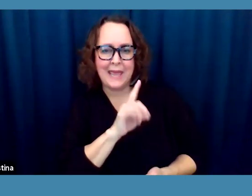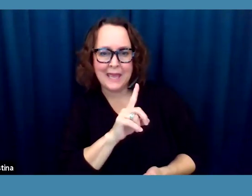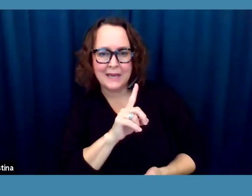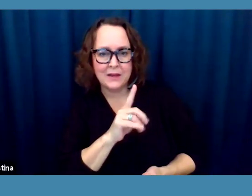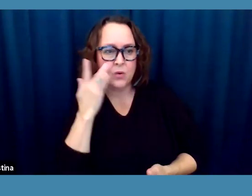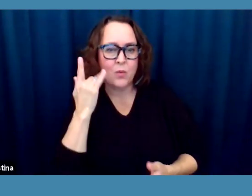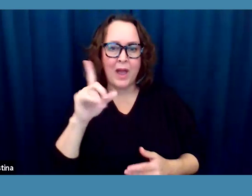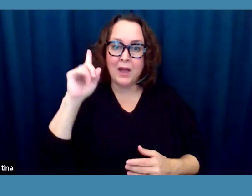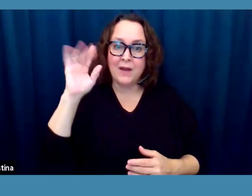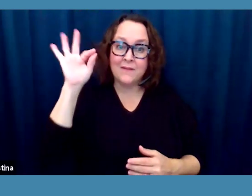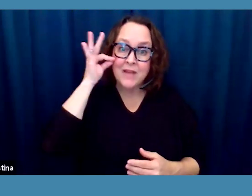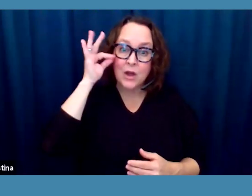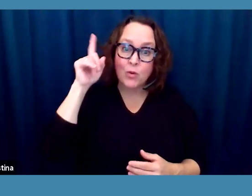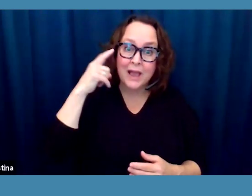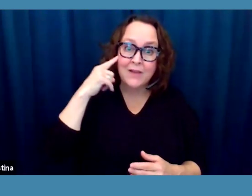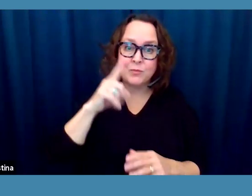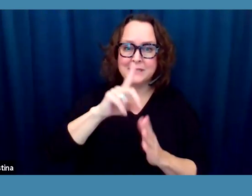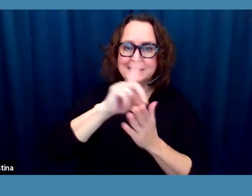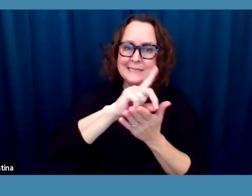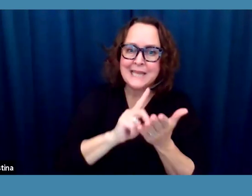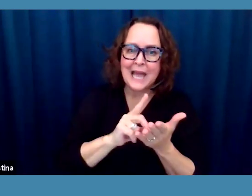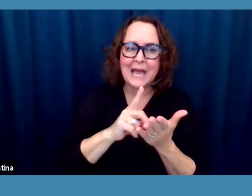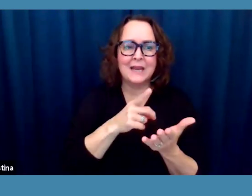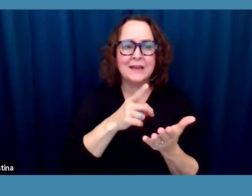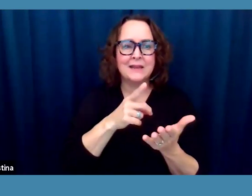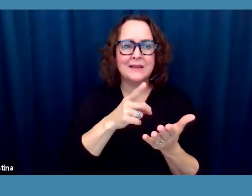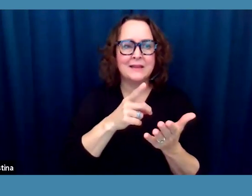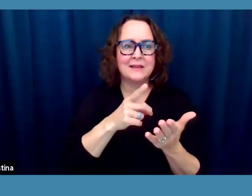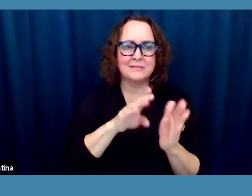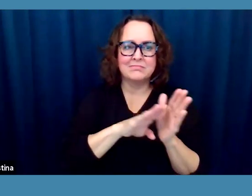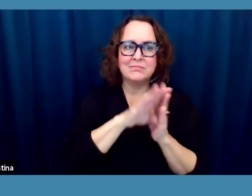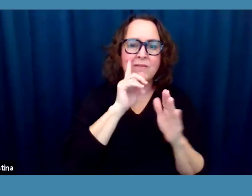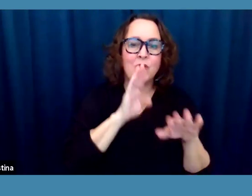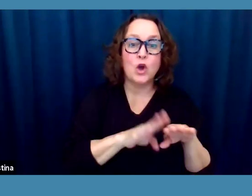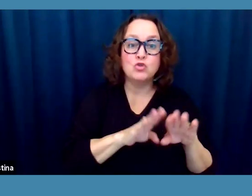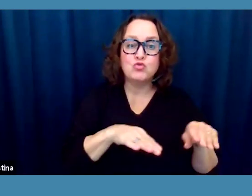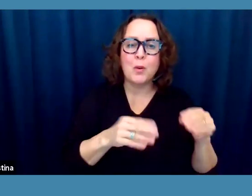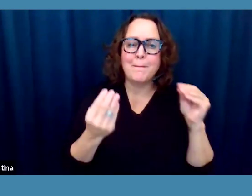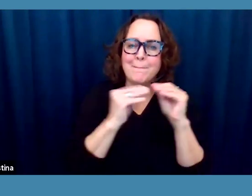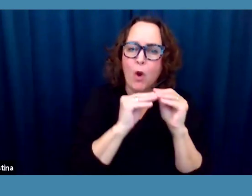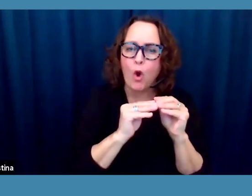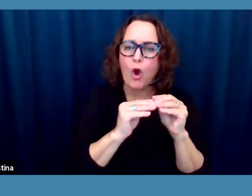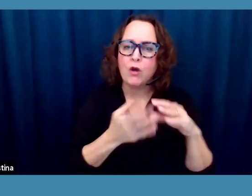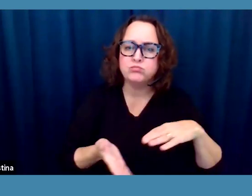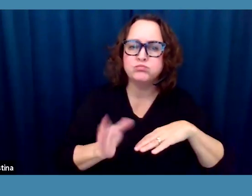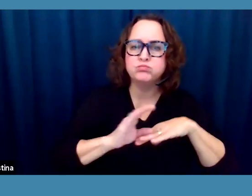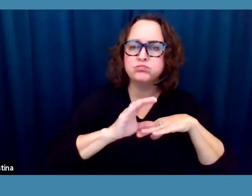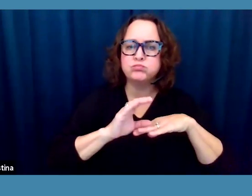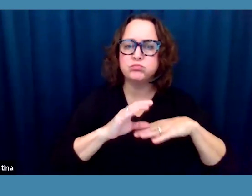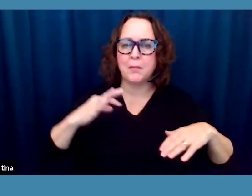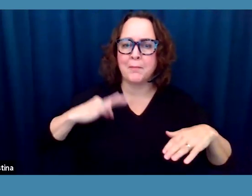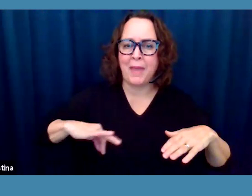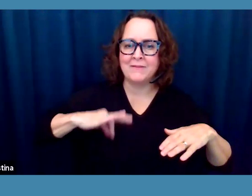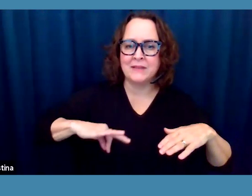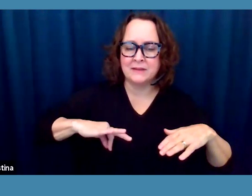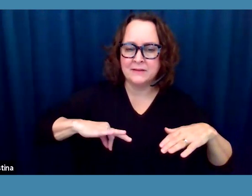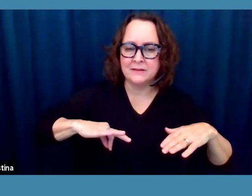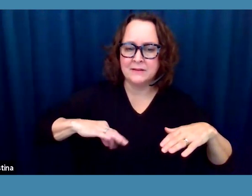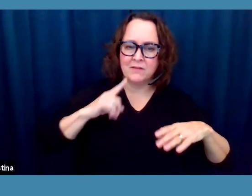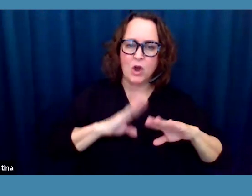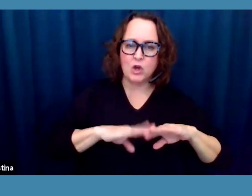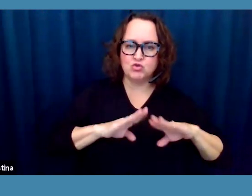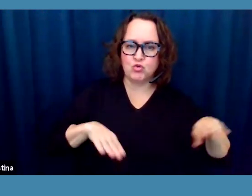the program, children have more robust benefits, more robust options, and they're able